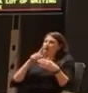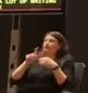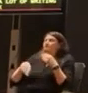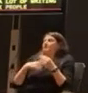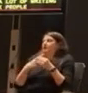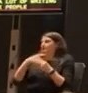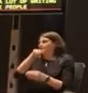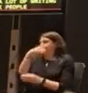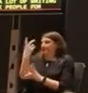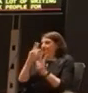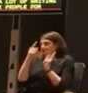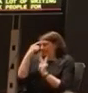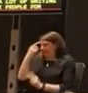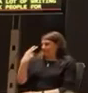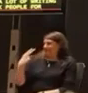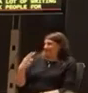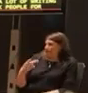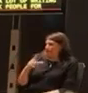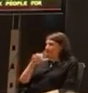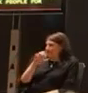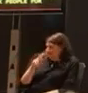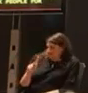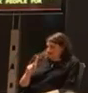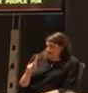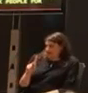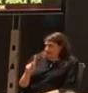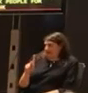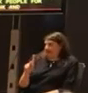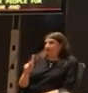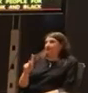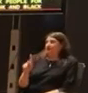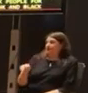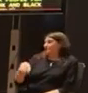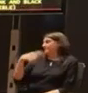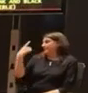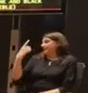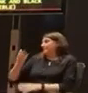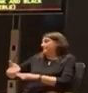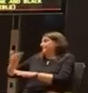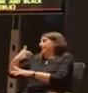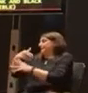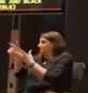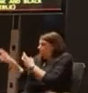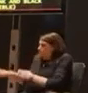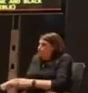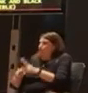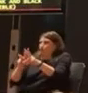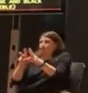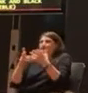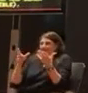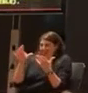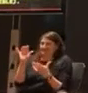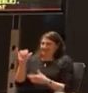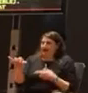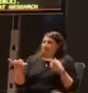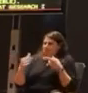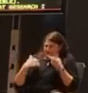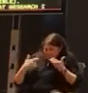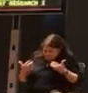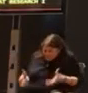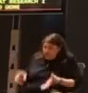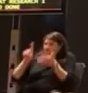HistoryLink and for blackpast.org. So that research I already had